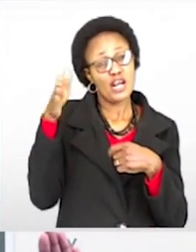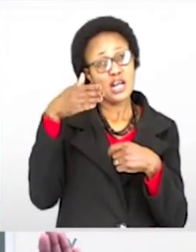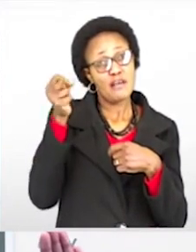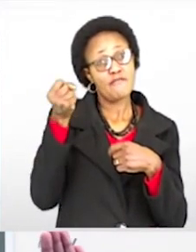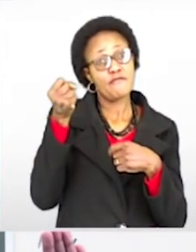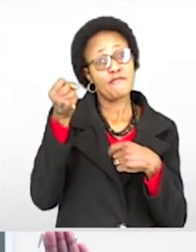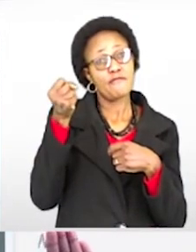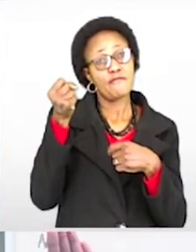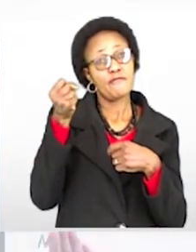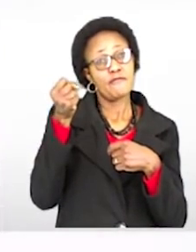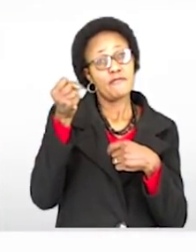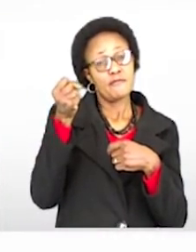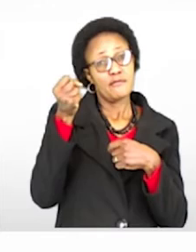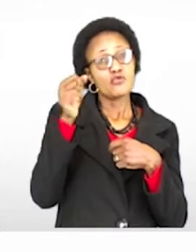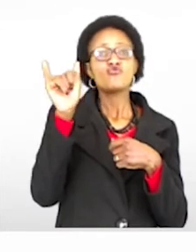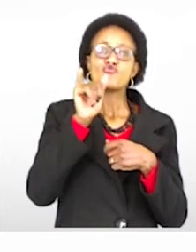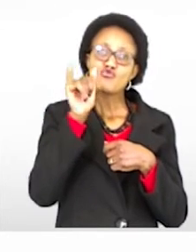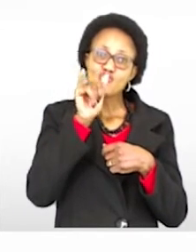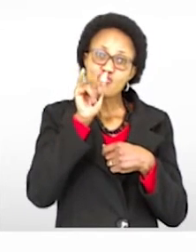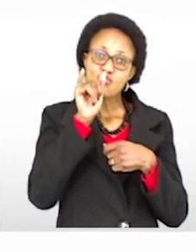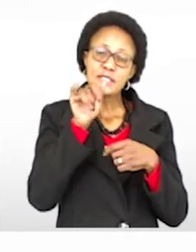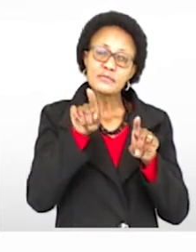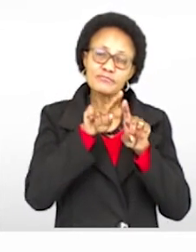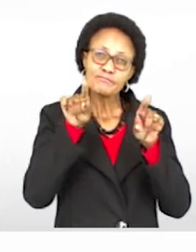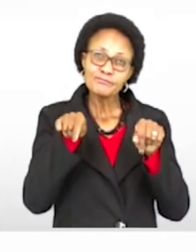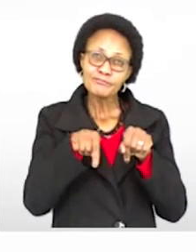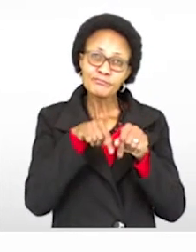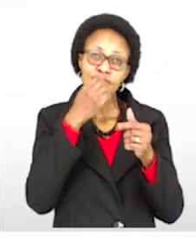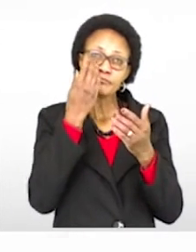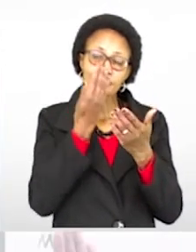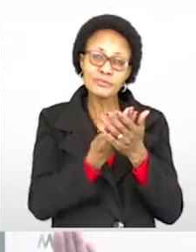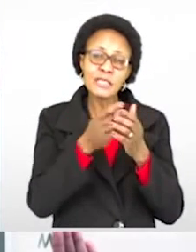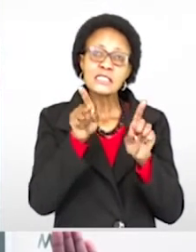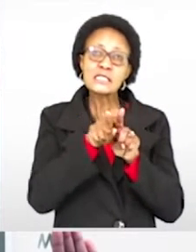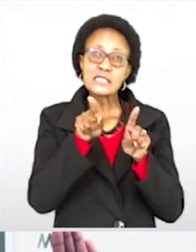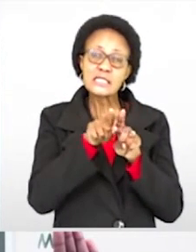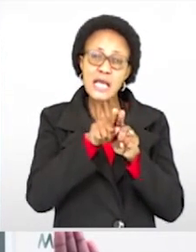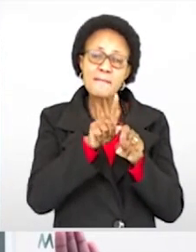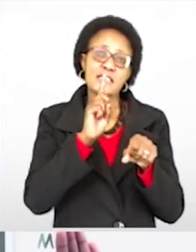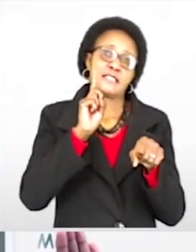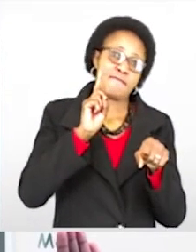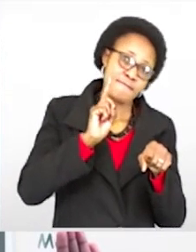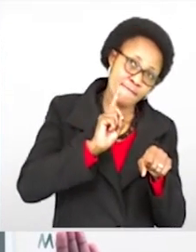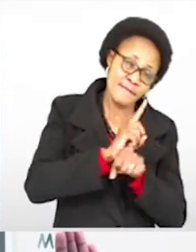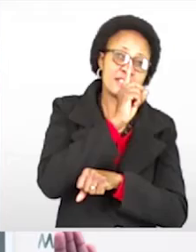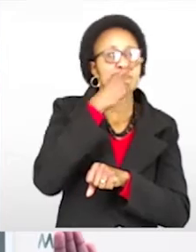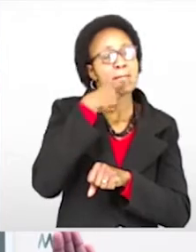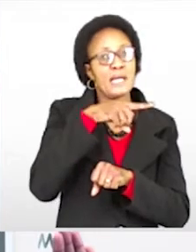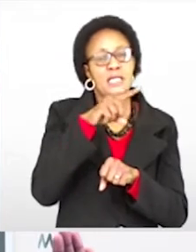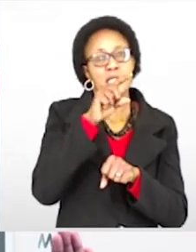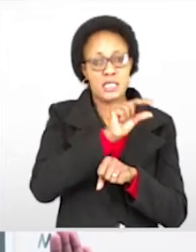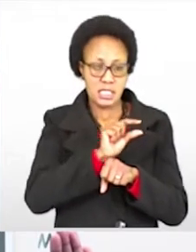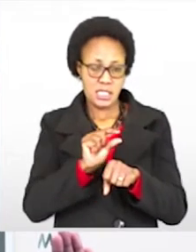like this. Which picture has a man that looks like that? Very good.